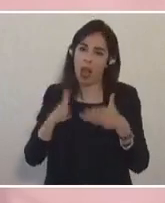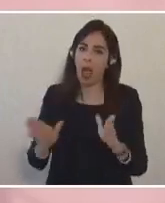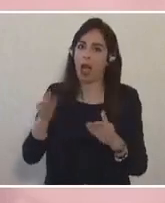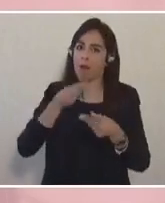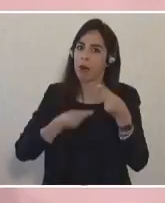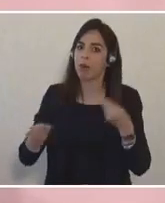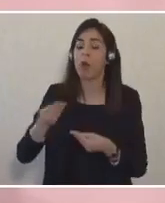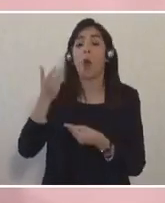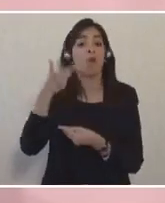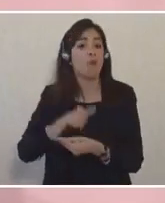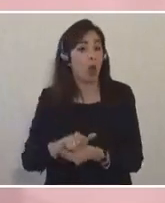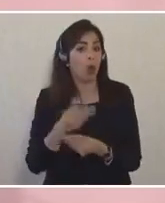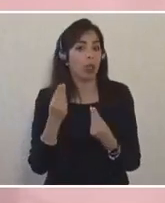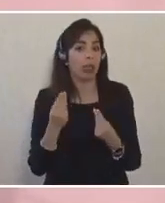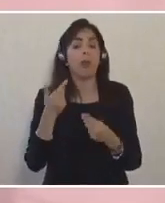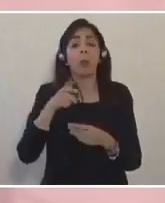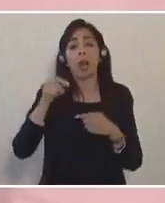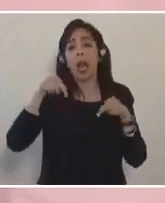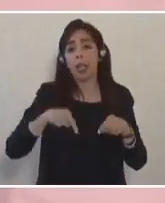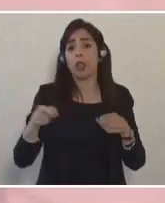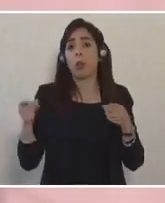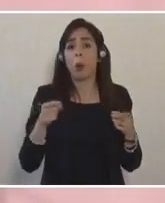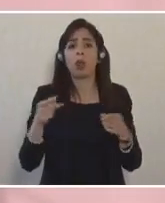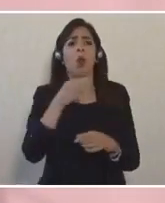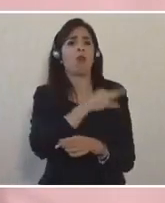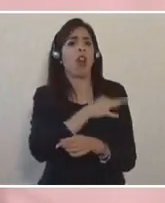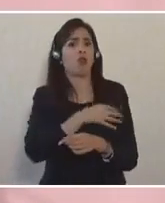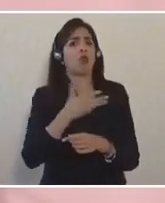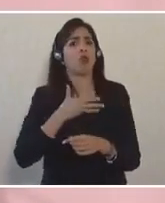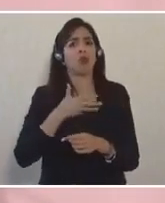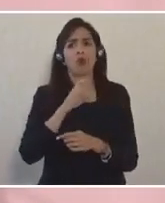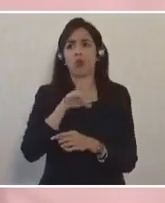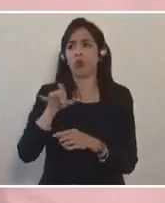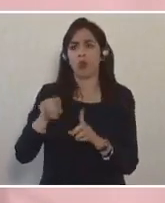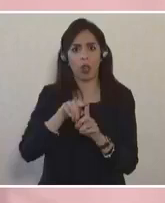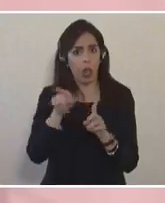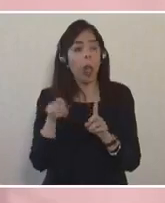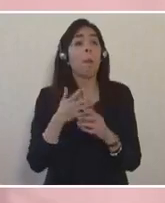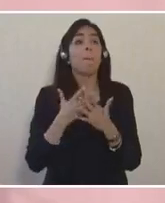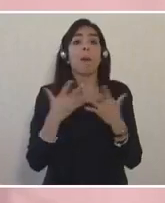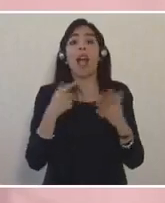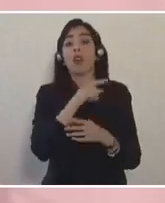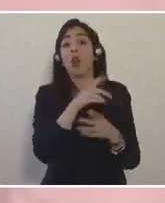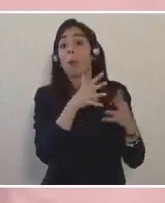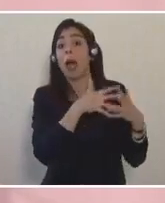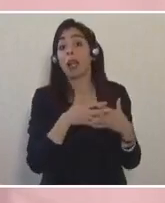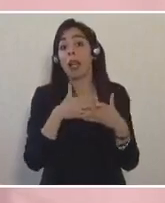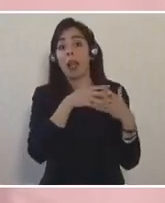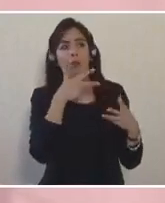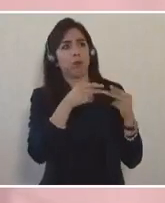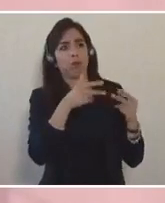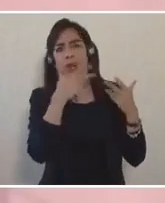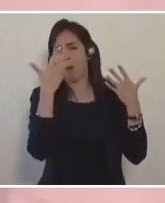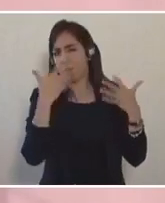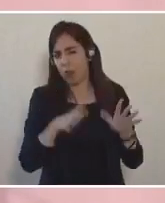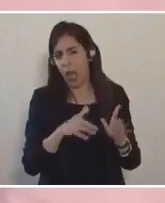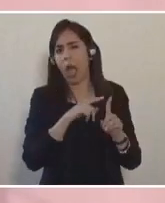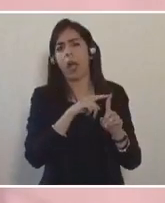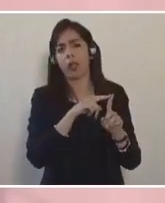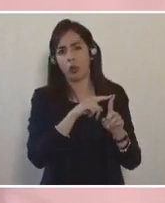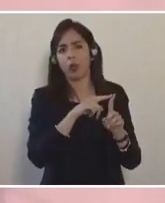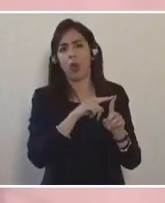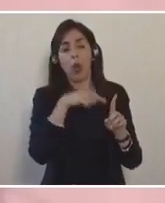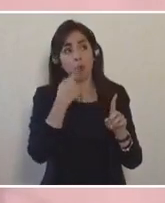vaccinated, both in US and in Europe and in UK. So now there is availability for the rest of the